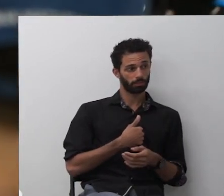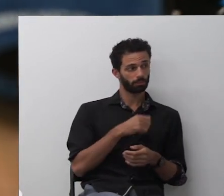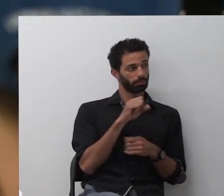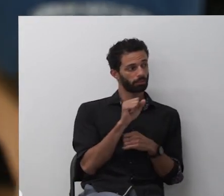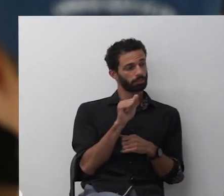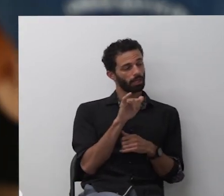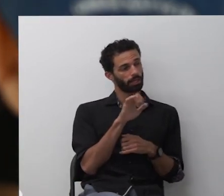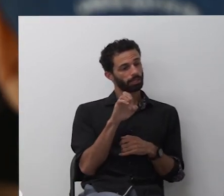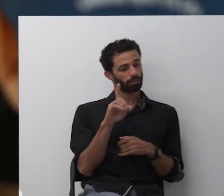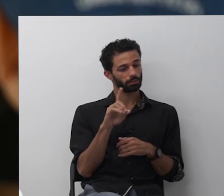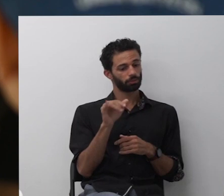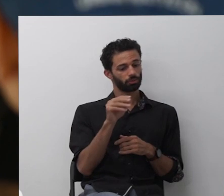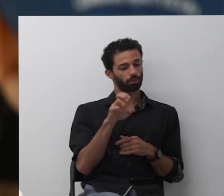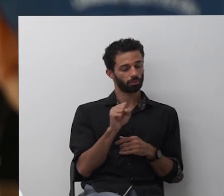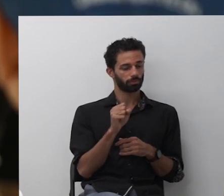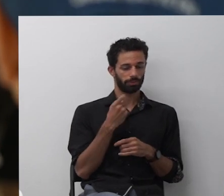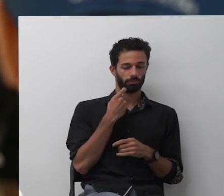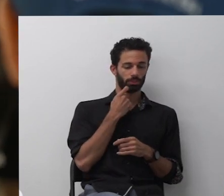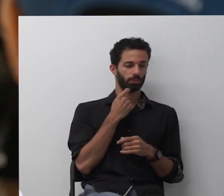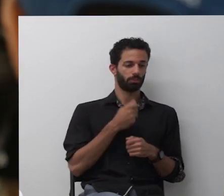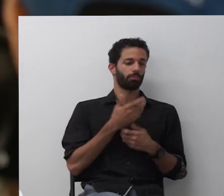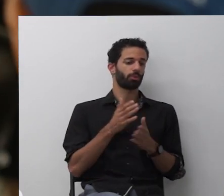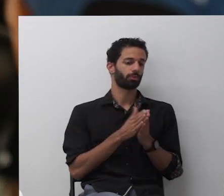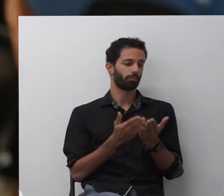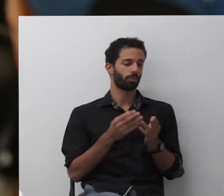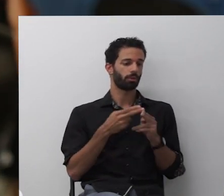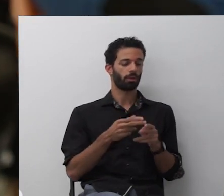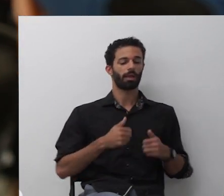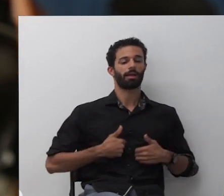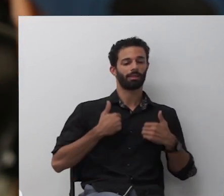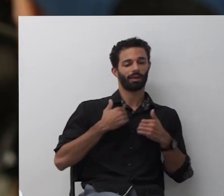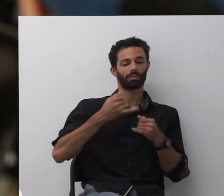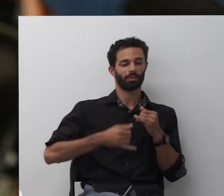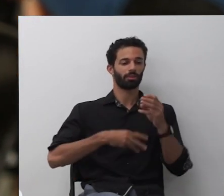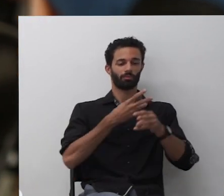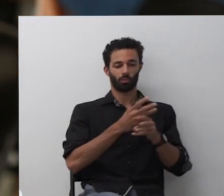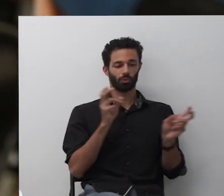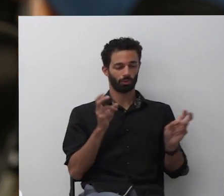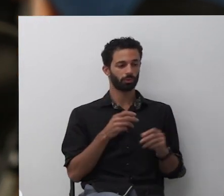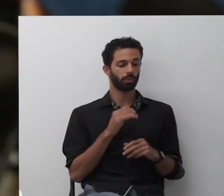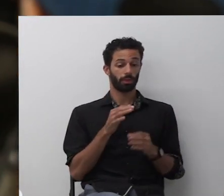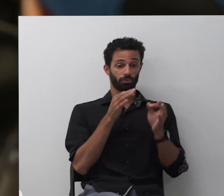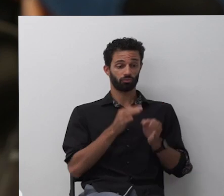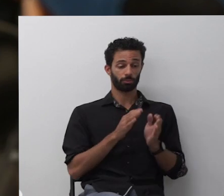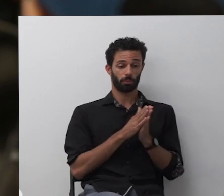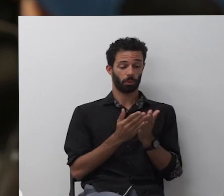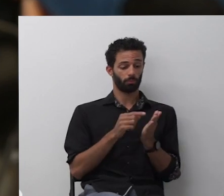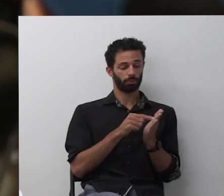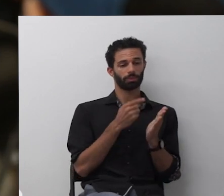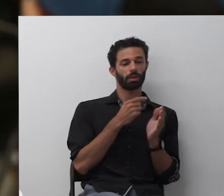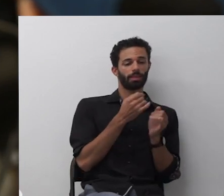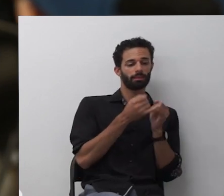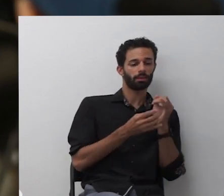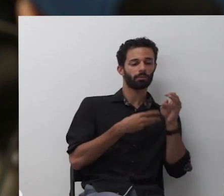Saeed Jones' most recent poetry book is called Alive at the End of the World. And the description of the book says something about the end of the